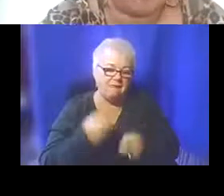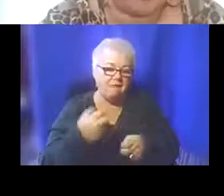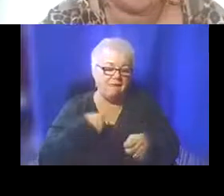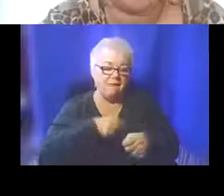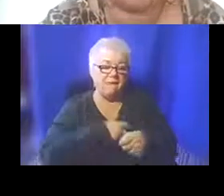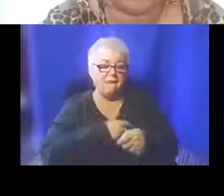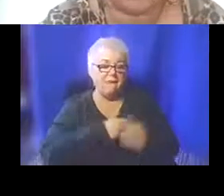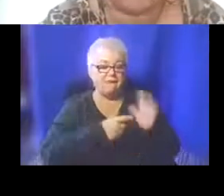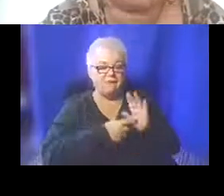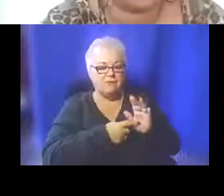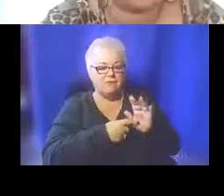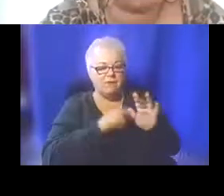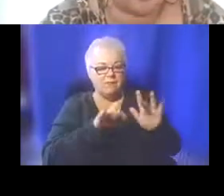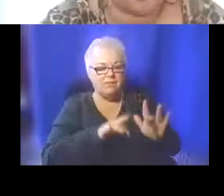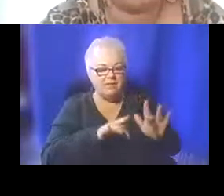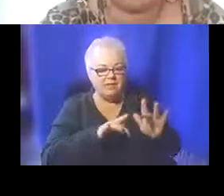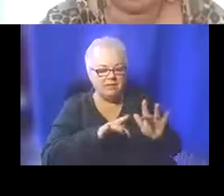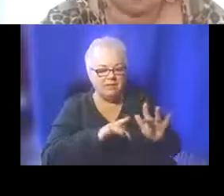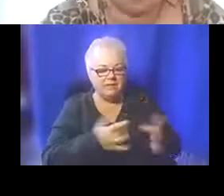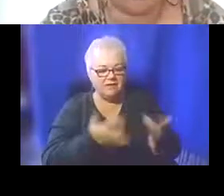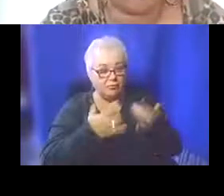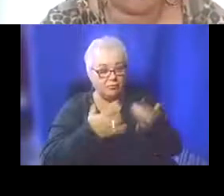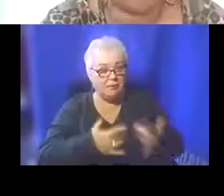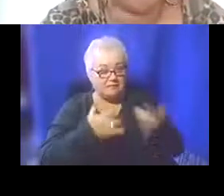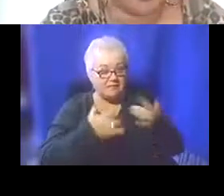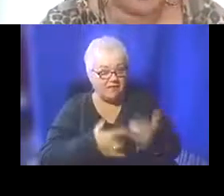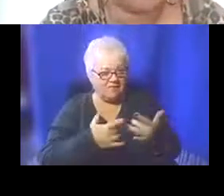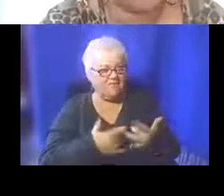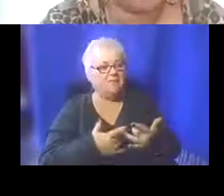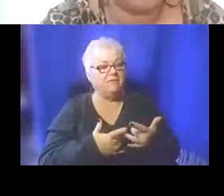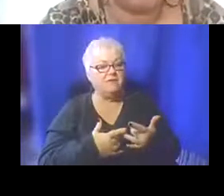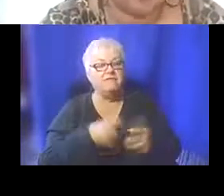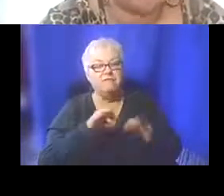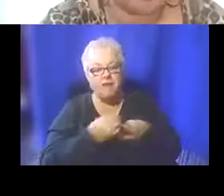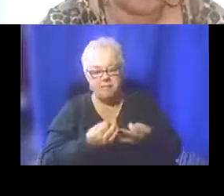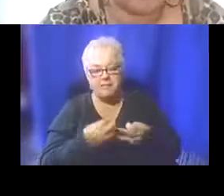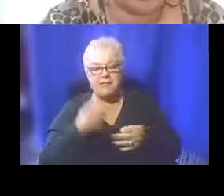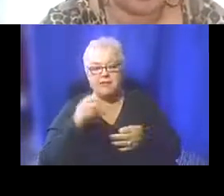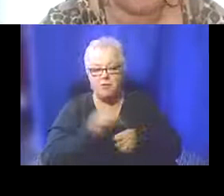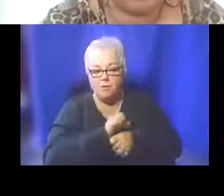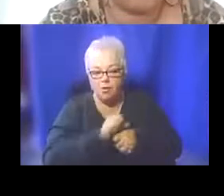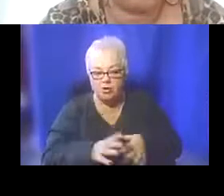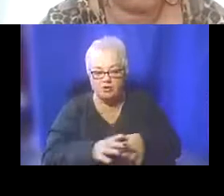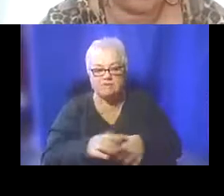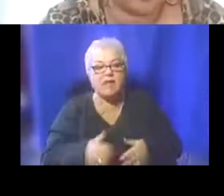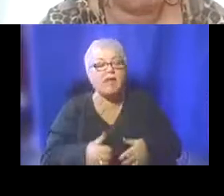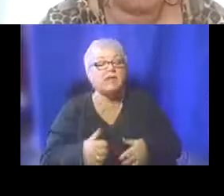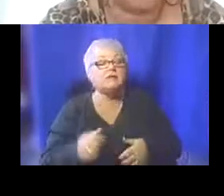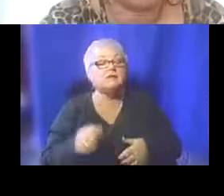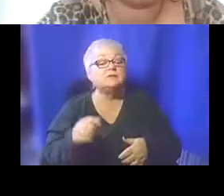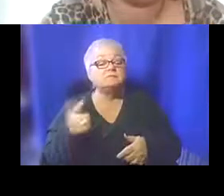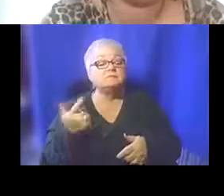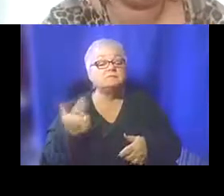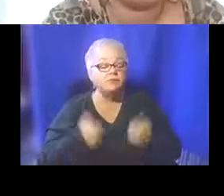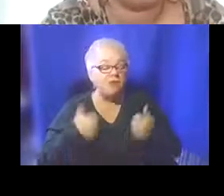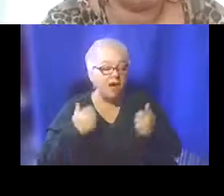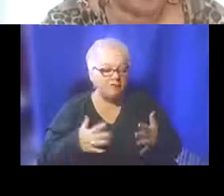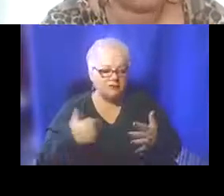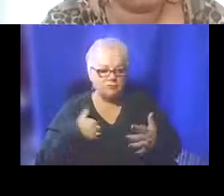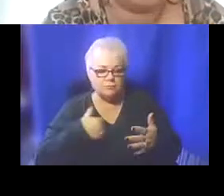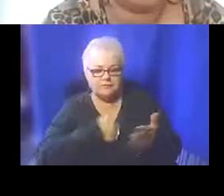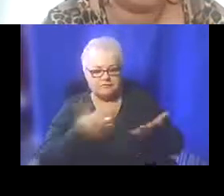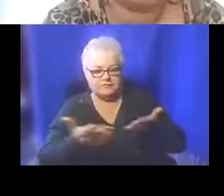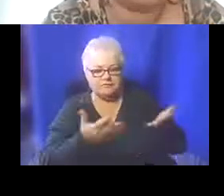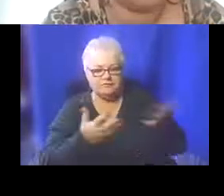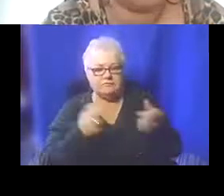show empathy to ourselves, family, coworkers, and even the survivors that we serve. So again, many symptoms of